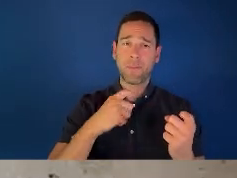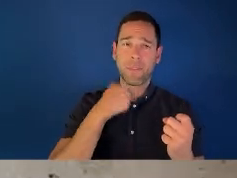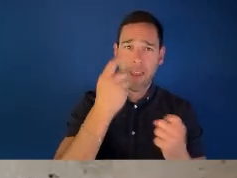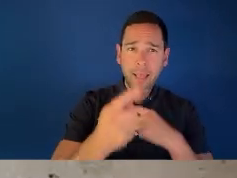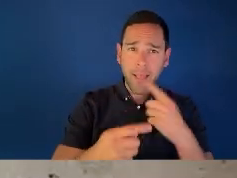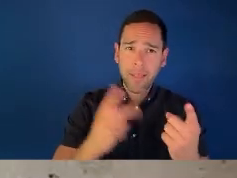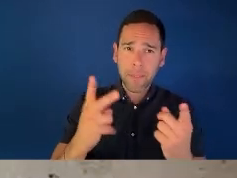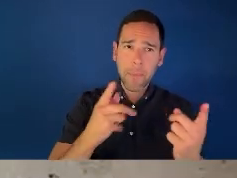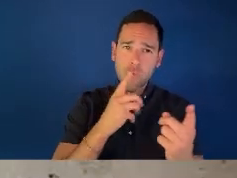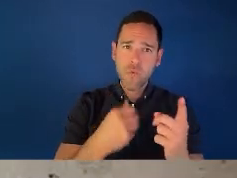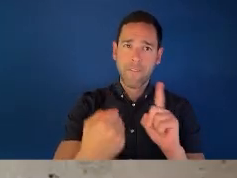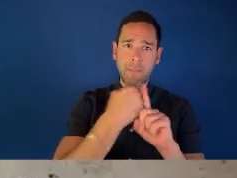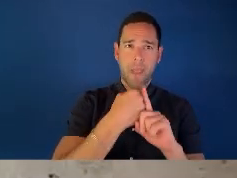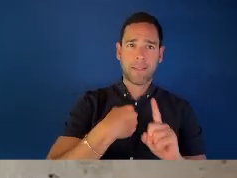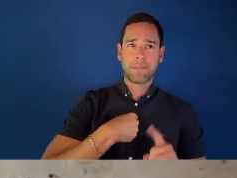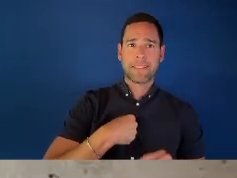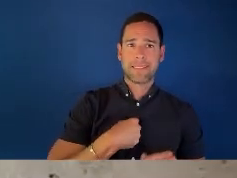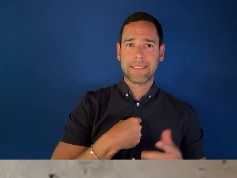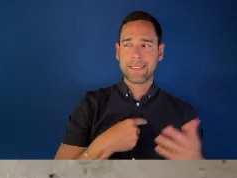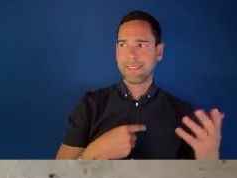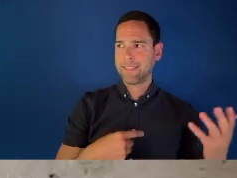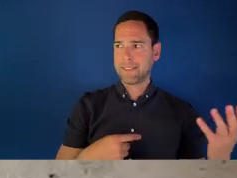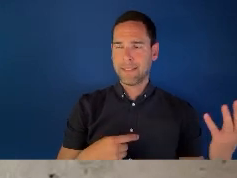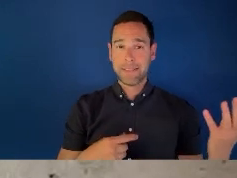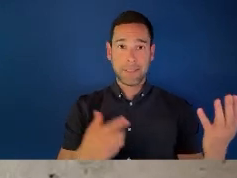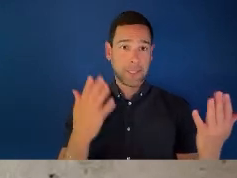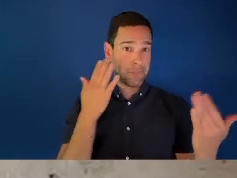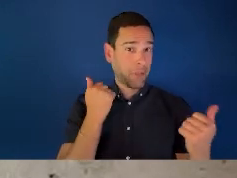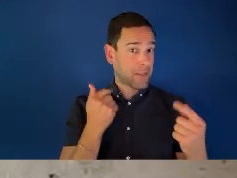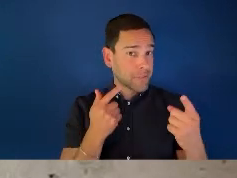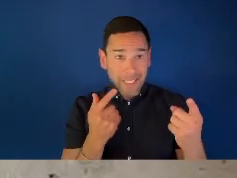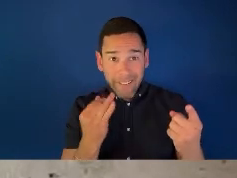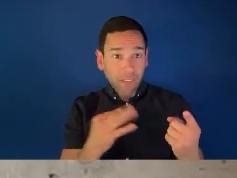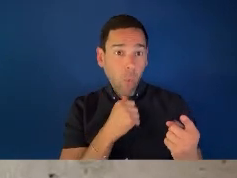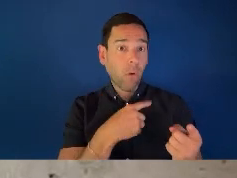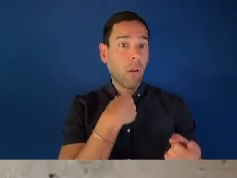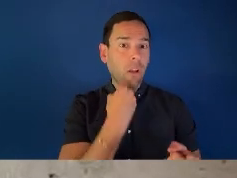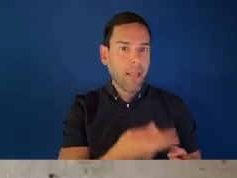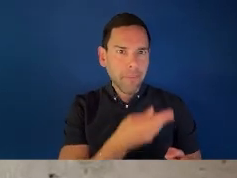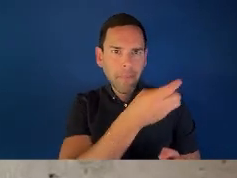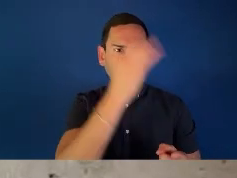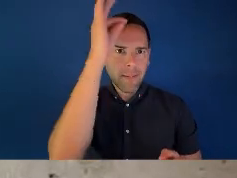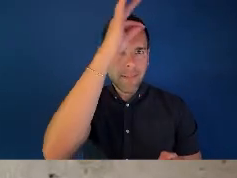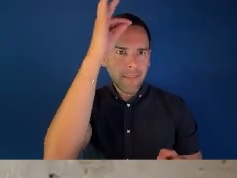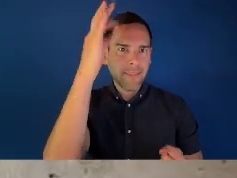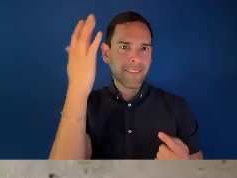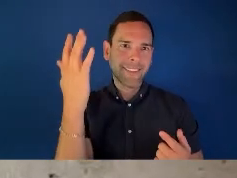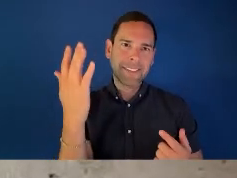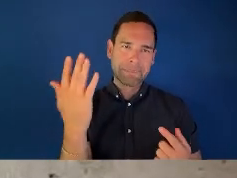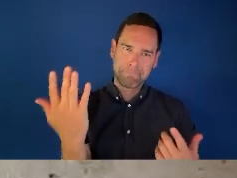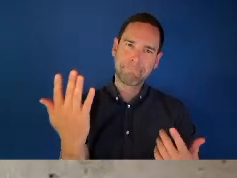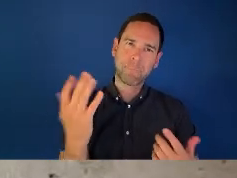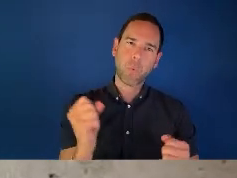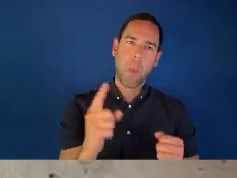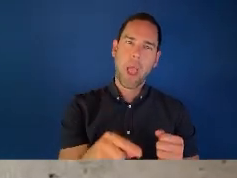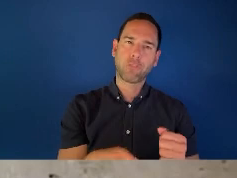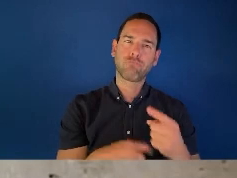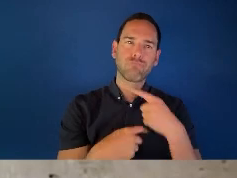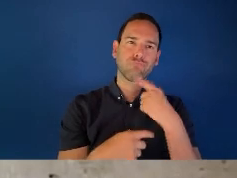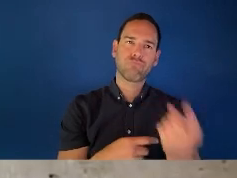really appreciated that work that you did. And that matters, because otherwise I think people kind of